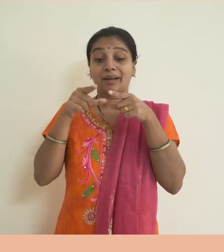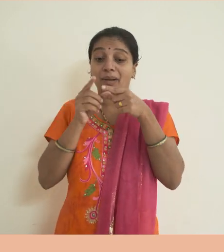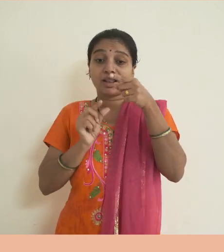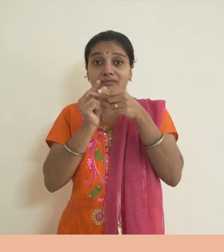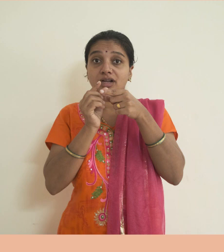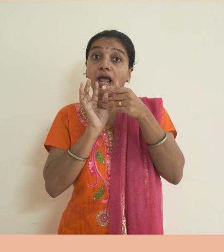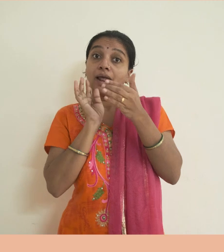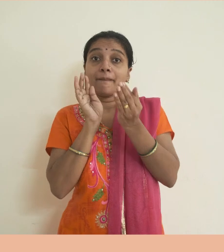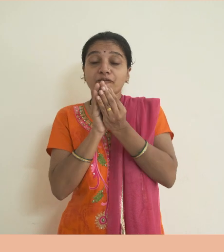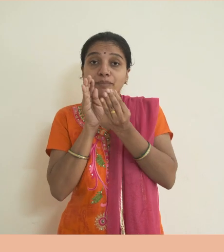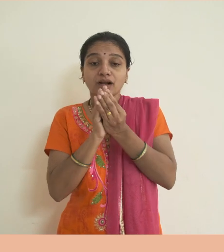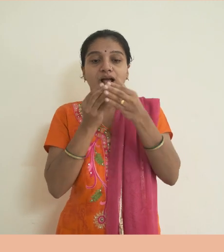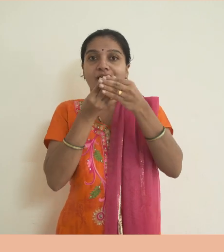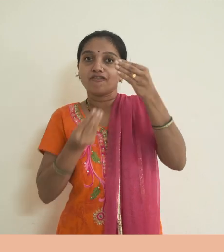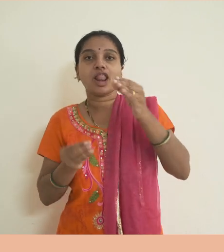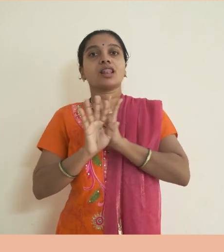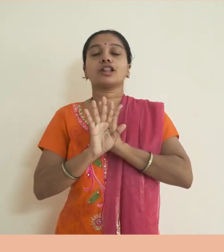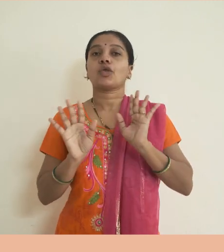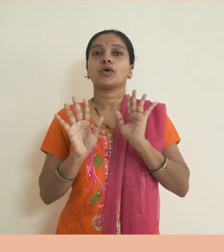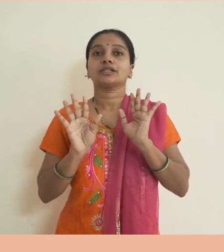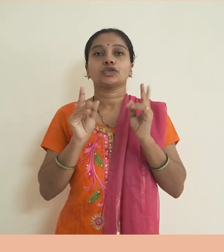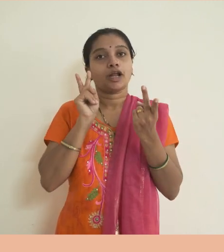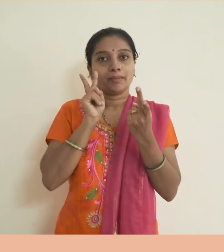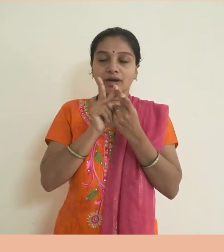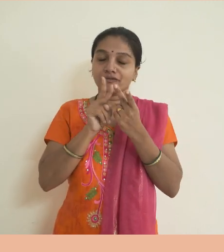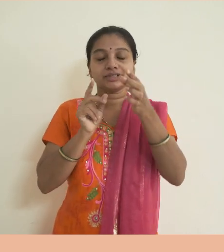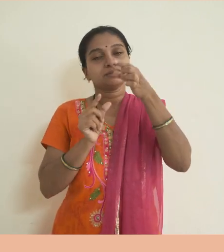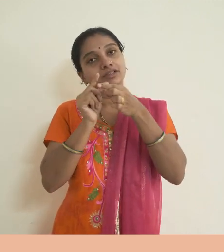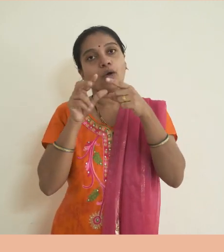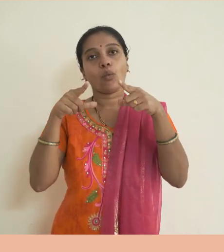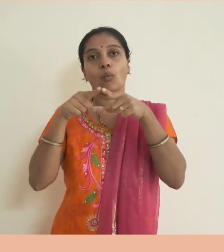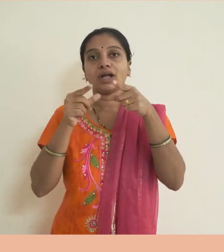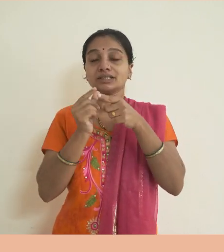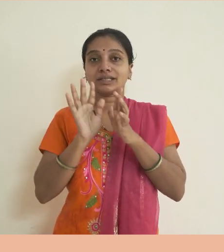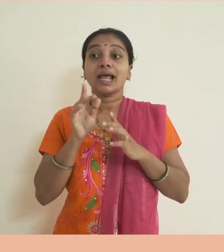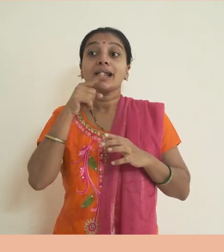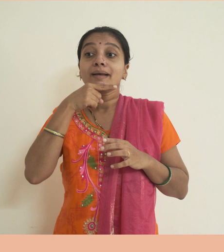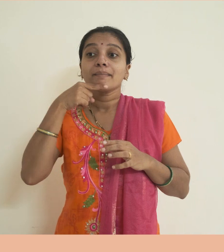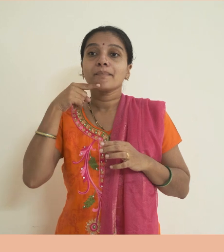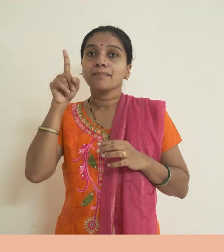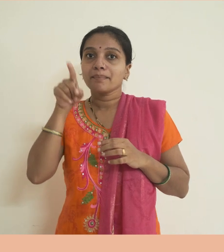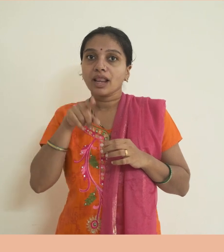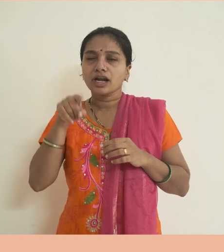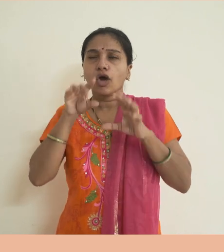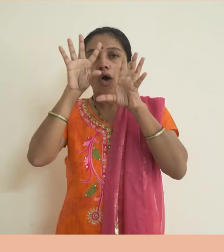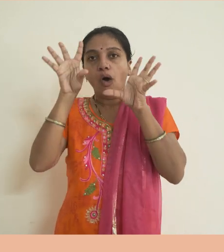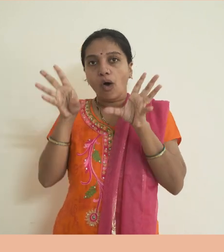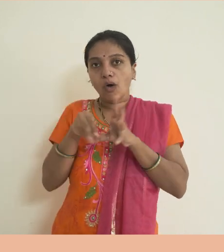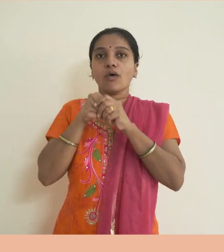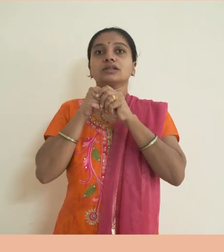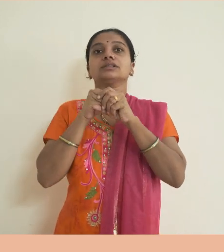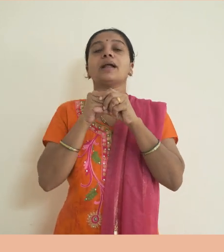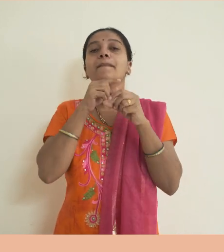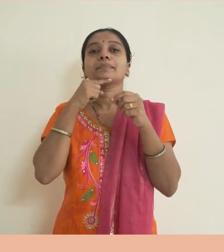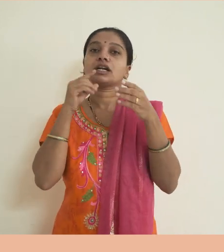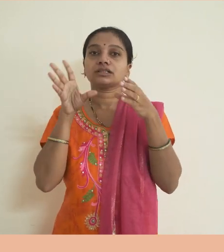not fall off or slip out. Instead of absorbing blood like tampon, the cup collects